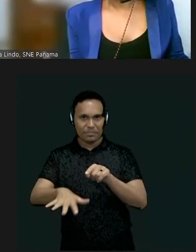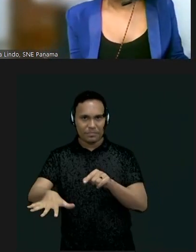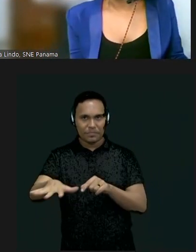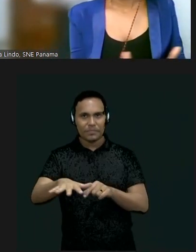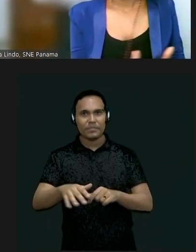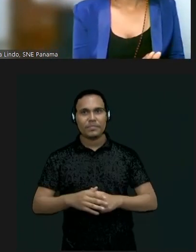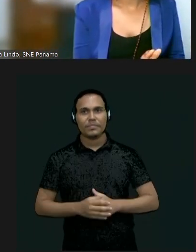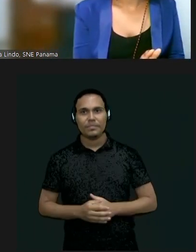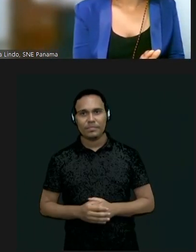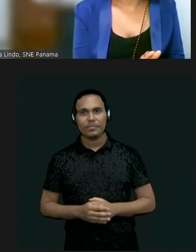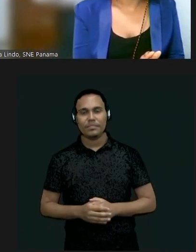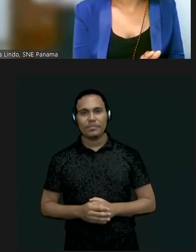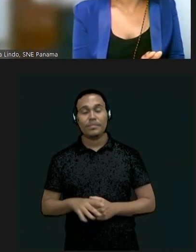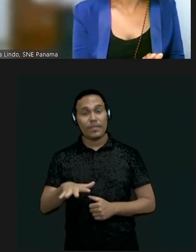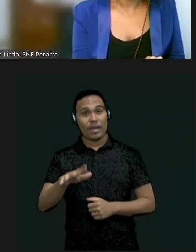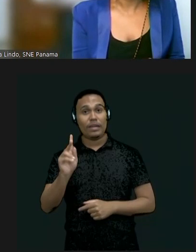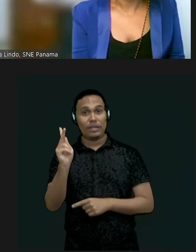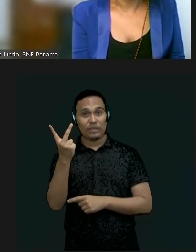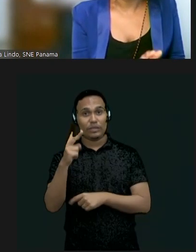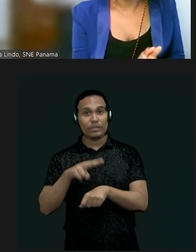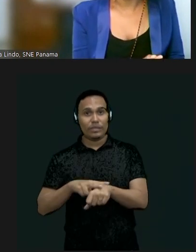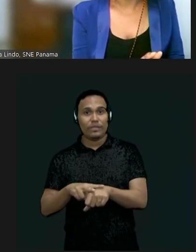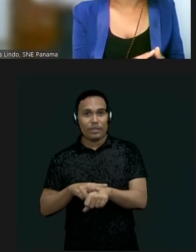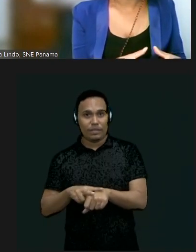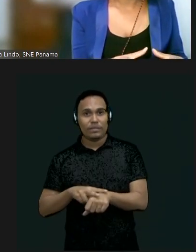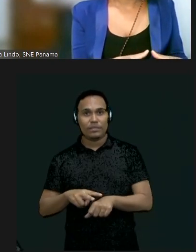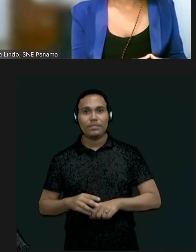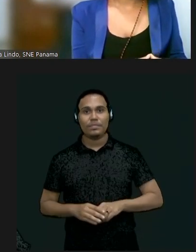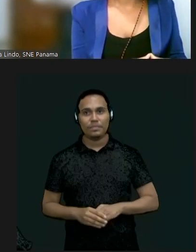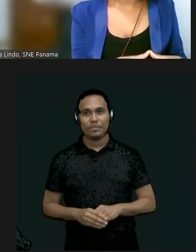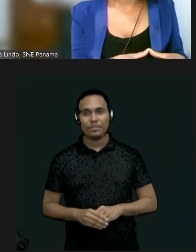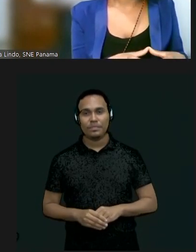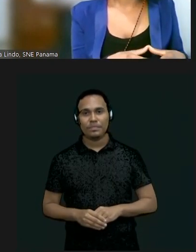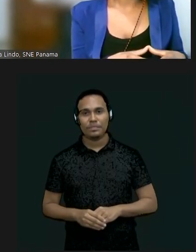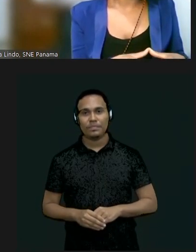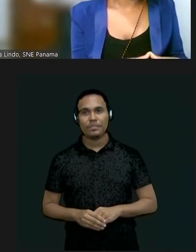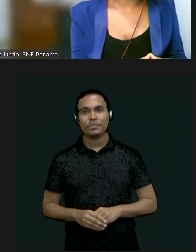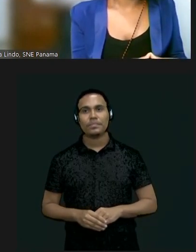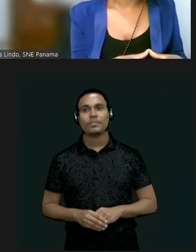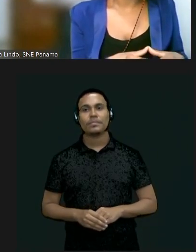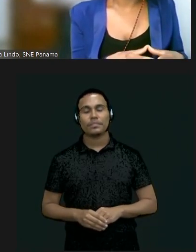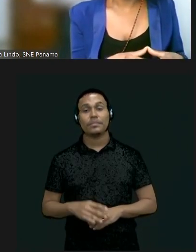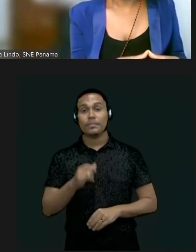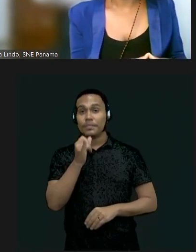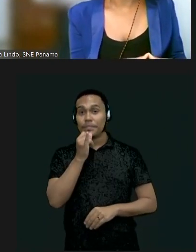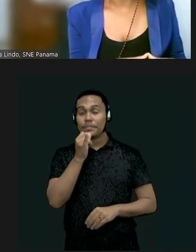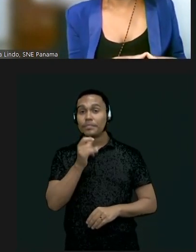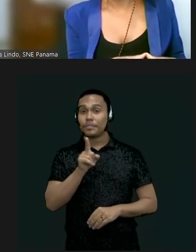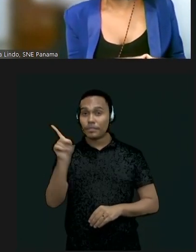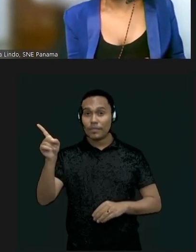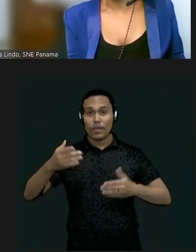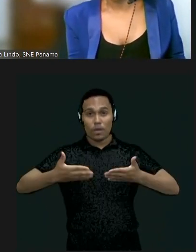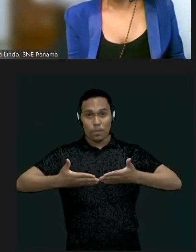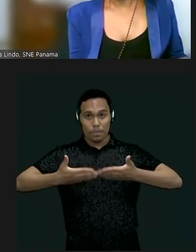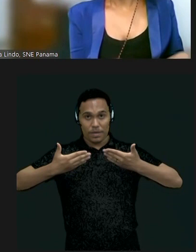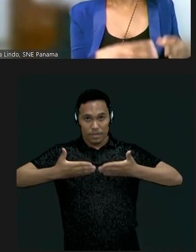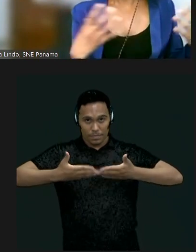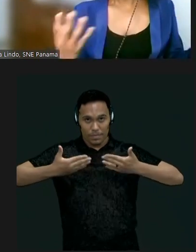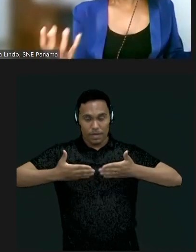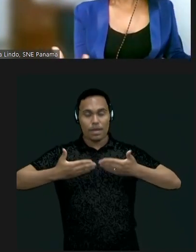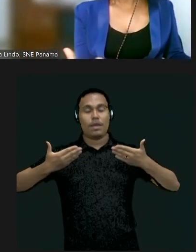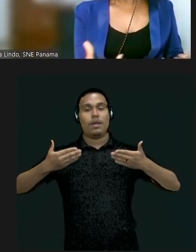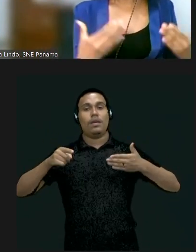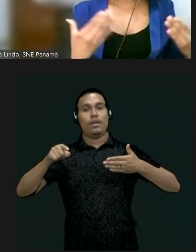specific strategies for that. And one of them is positioning Panama as a